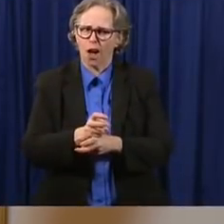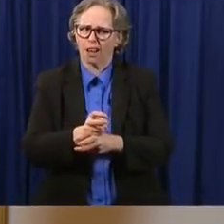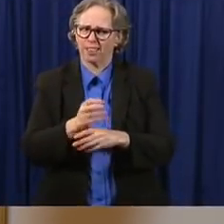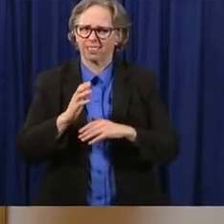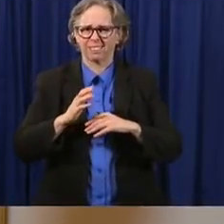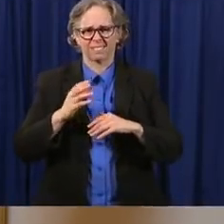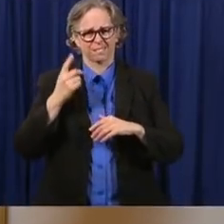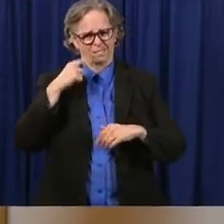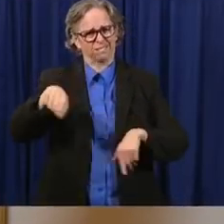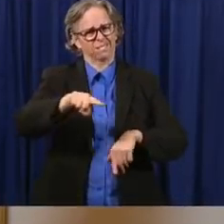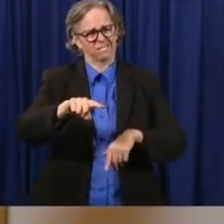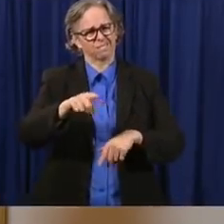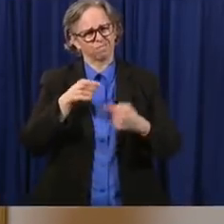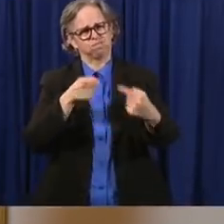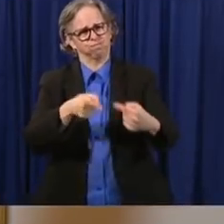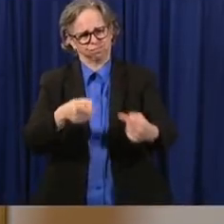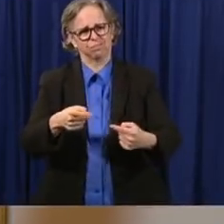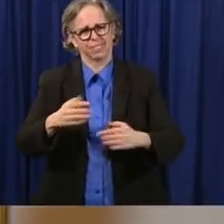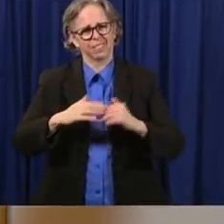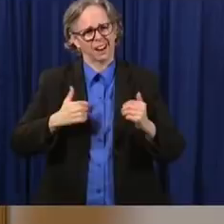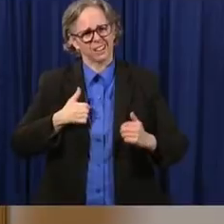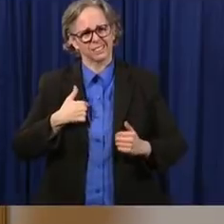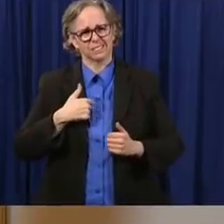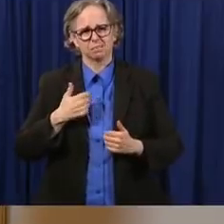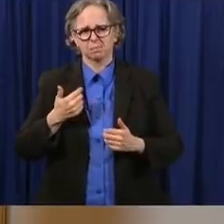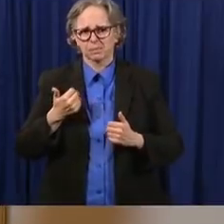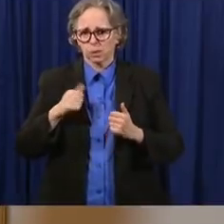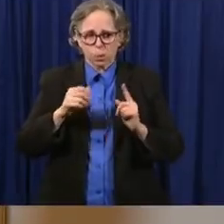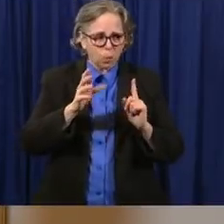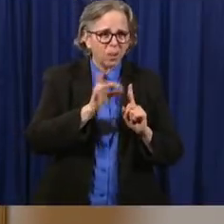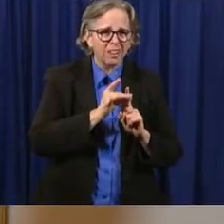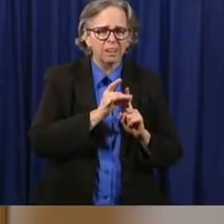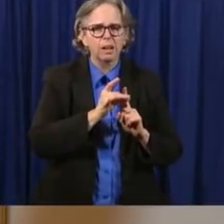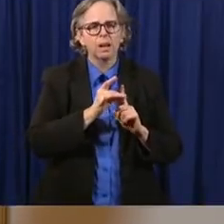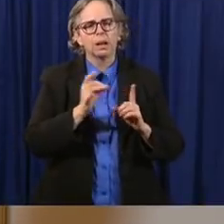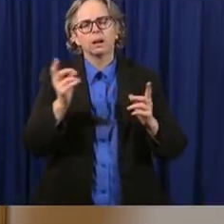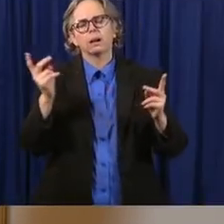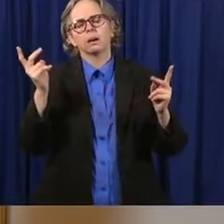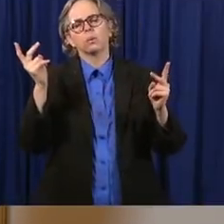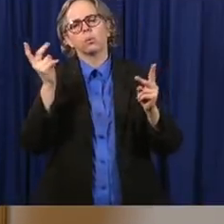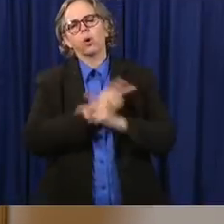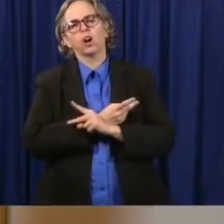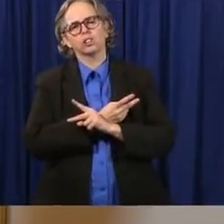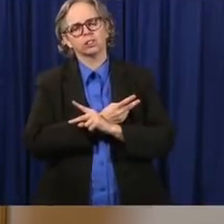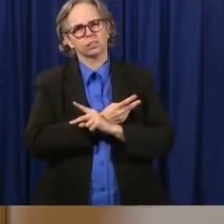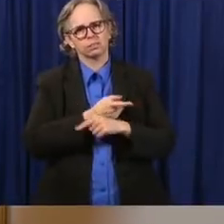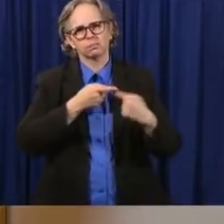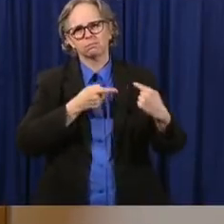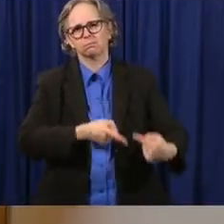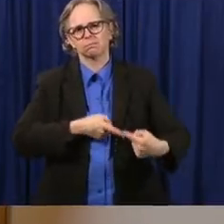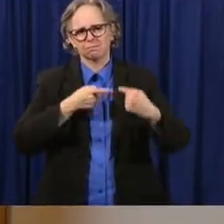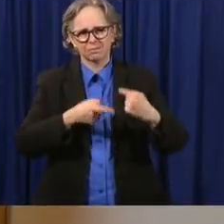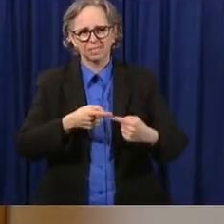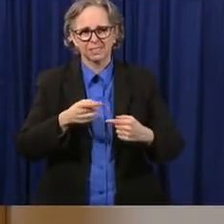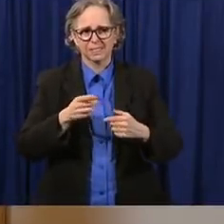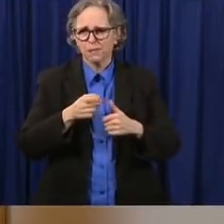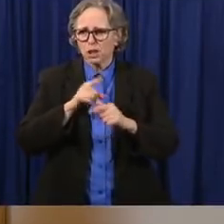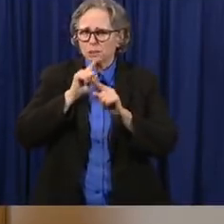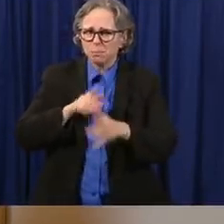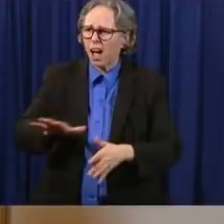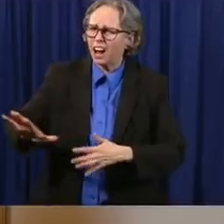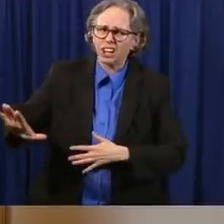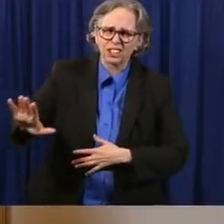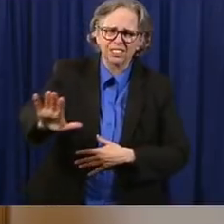anybody who's got the virus has had a difficult time, and our first responders, what they have to deal with, and